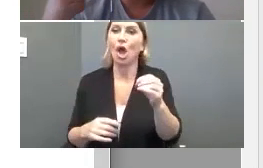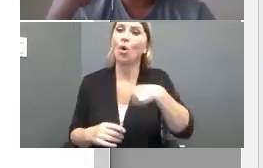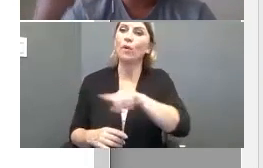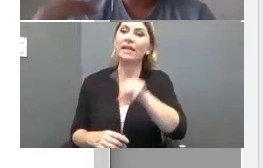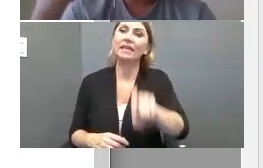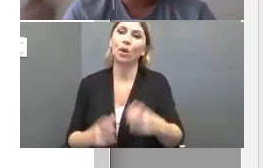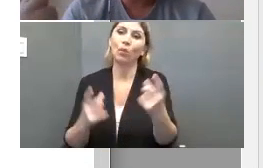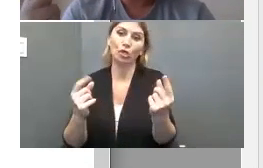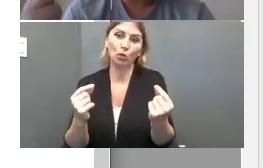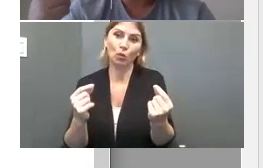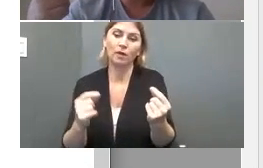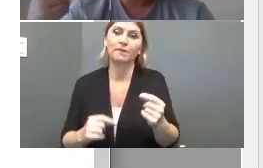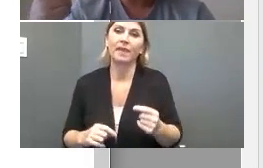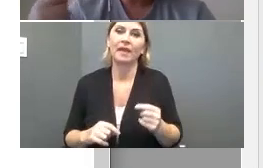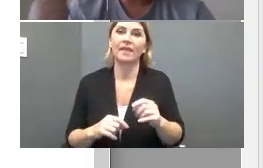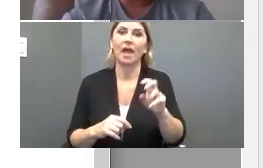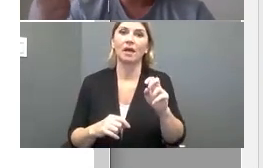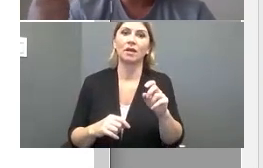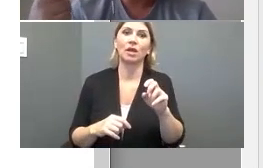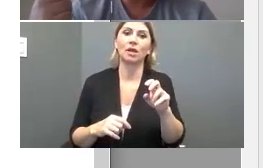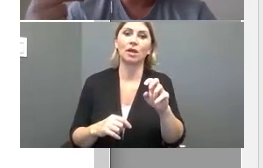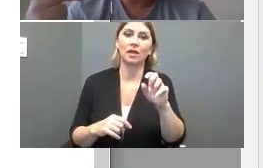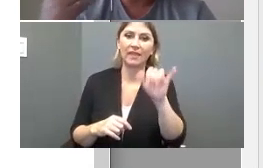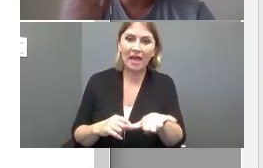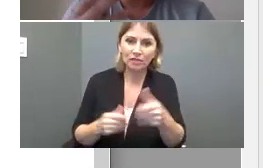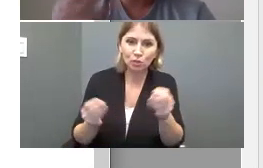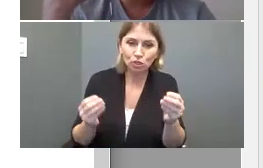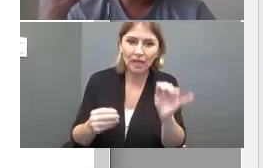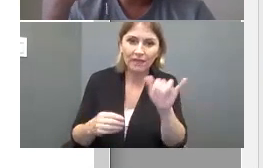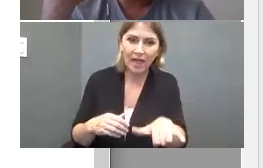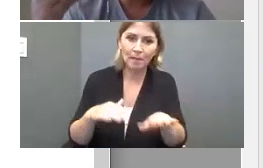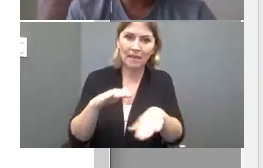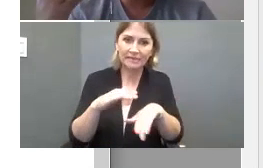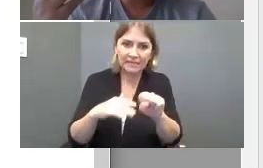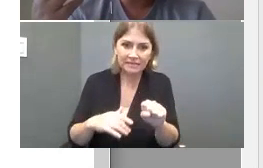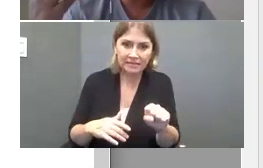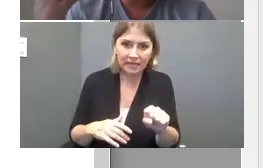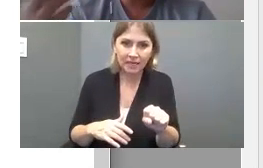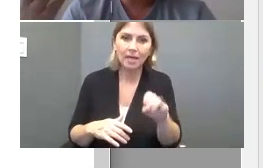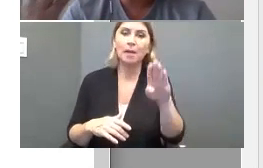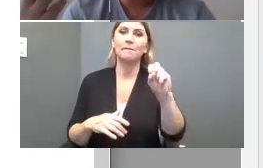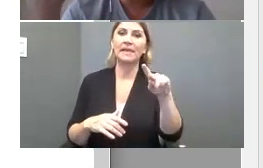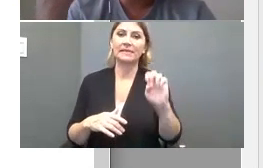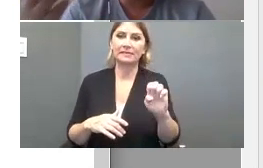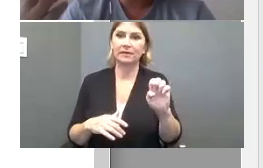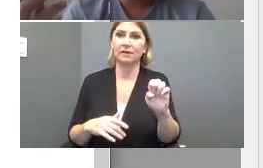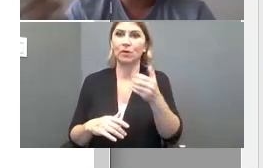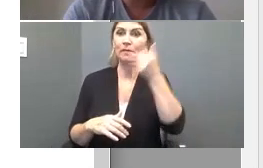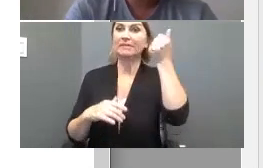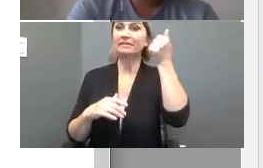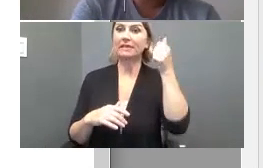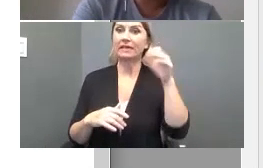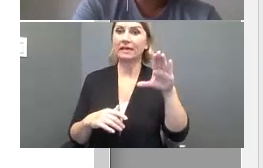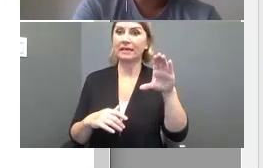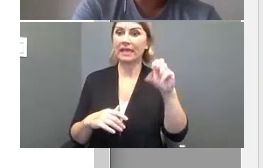things. One is the recurrence relation, and also what is the base case exactly. What is the base case for your particular recurrence